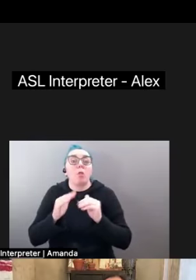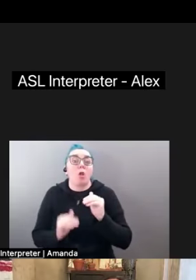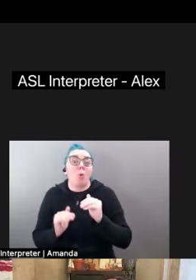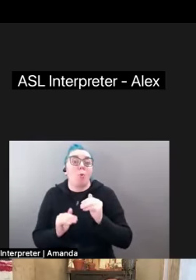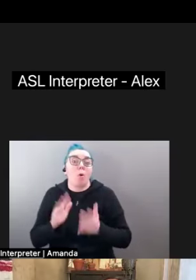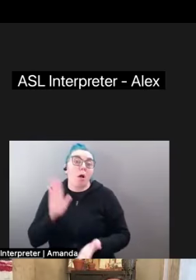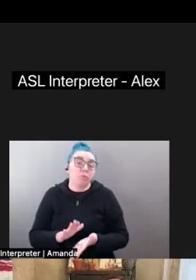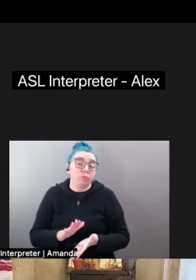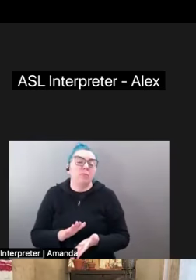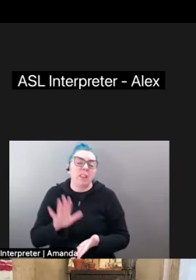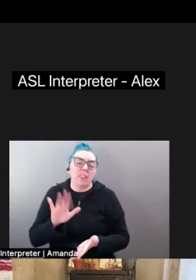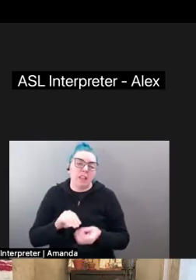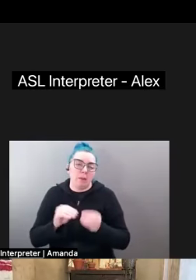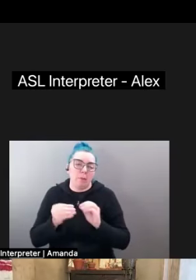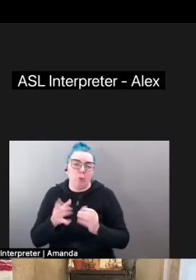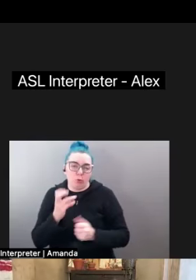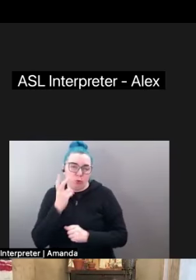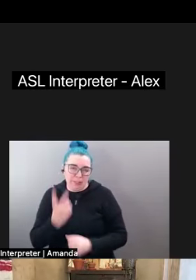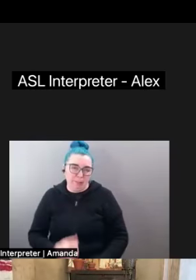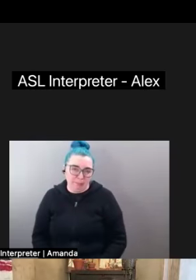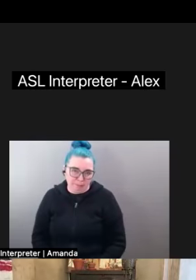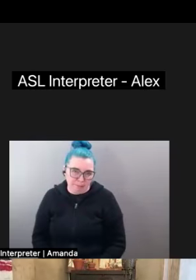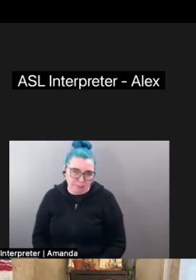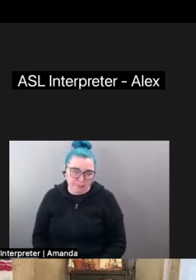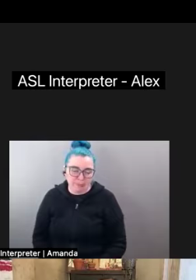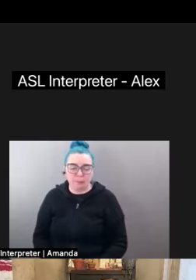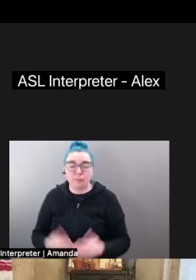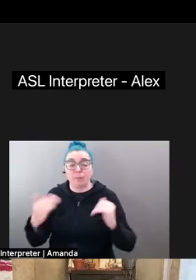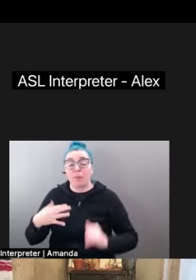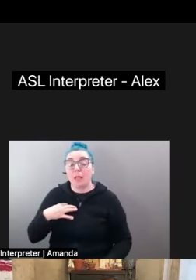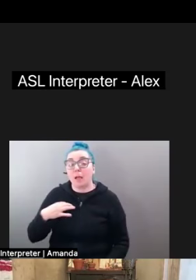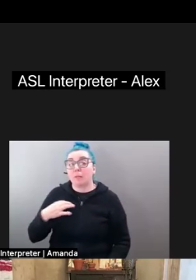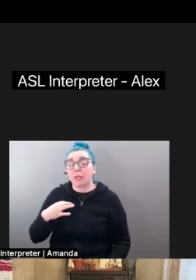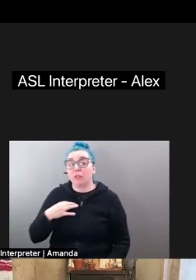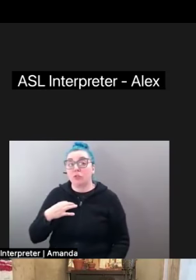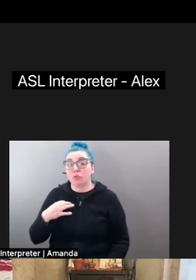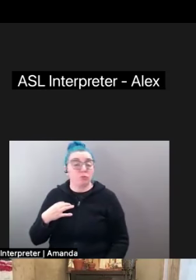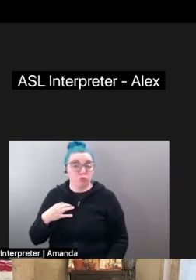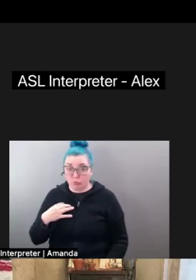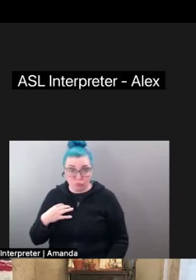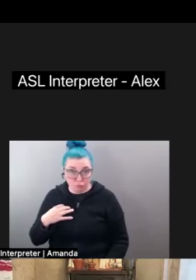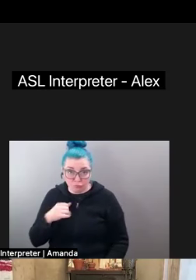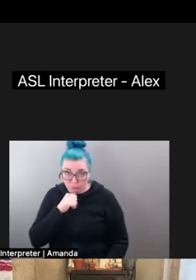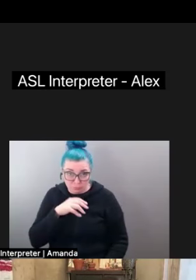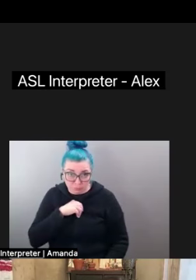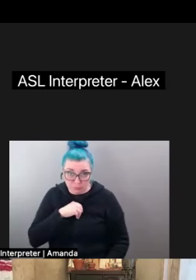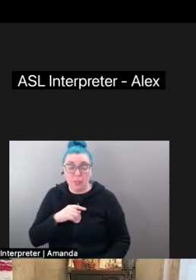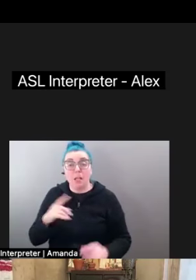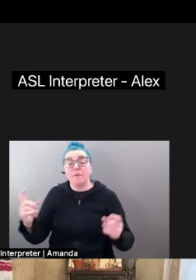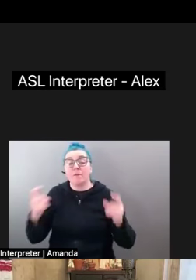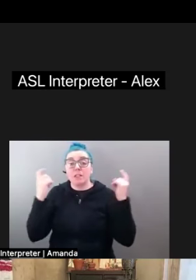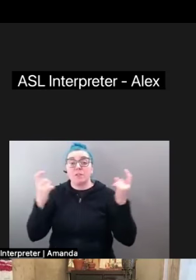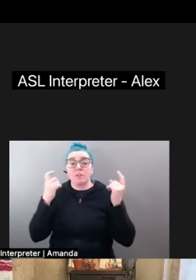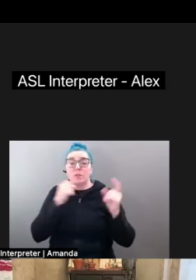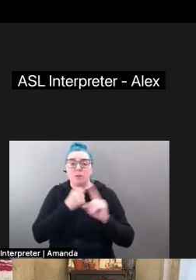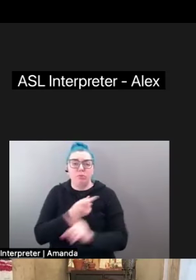Okay. In terms of applications that are not eligible, festivals that are not primarily focused on the arts are not eligible